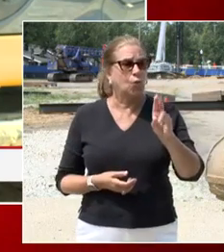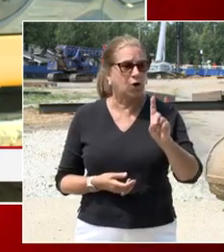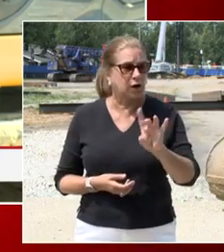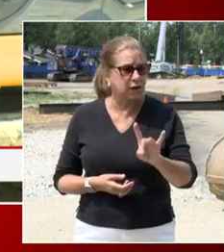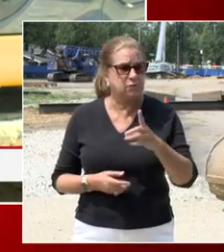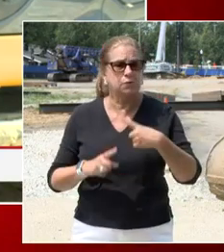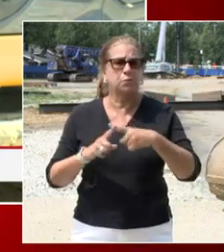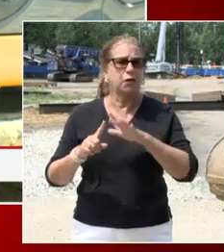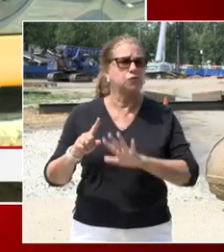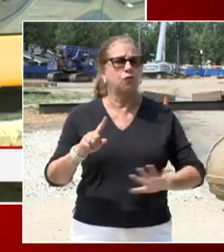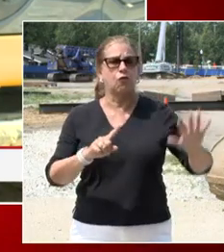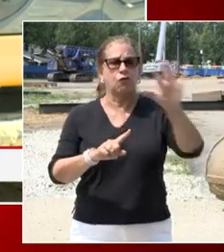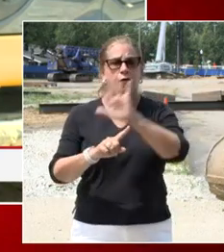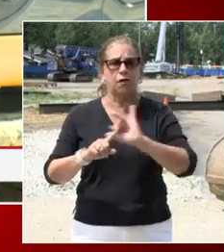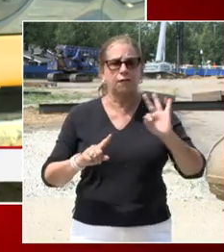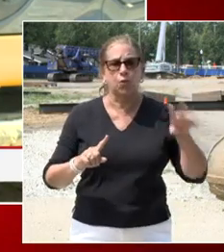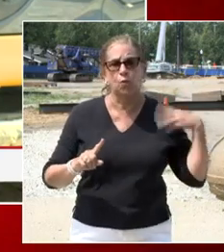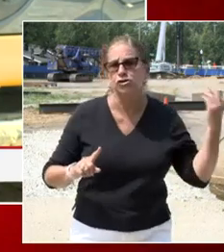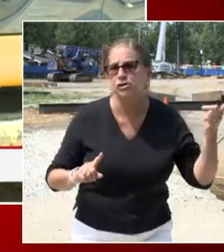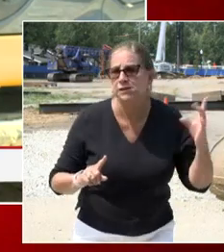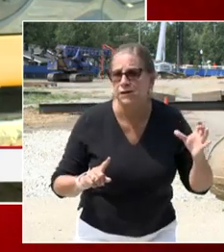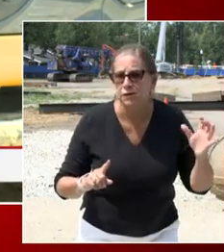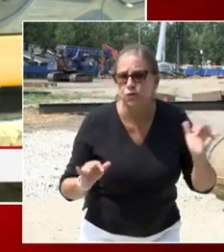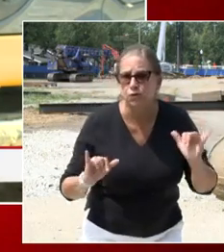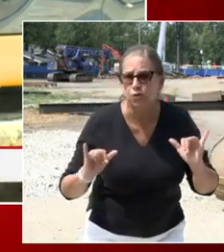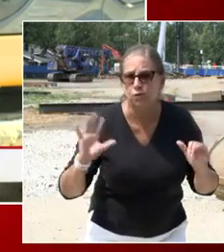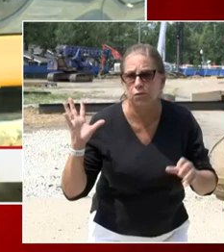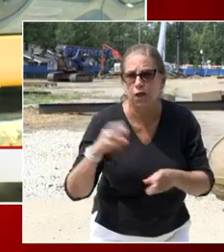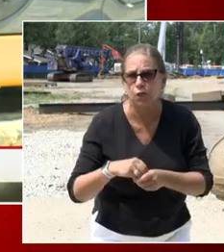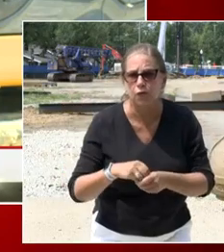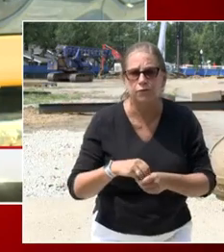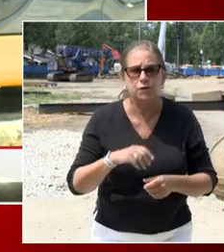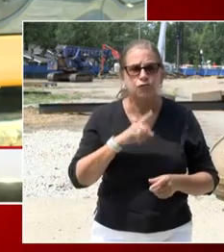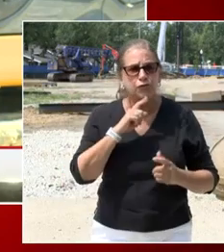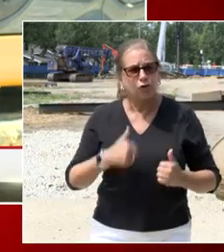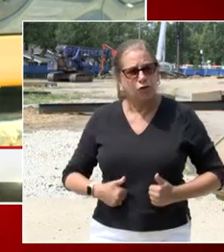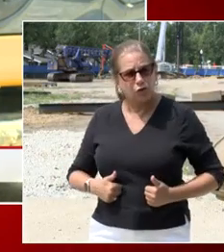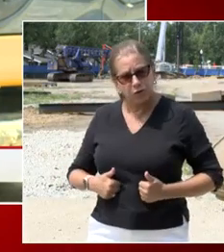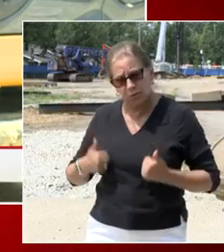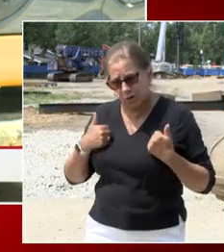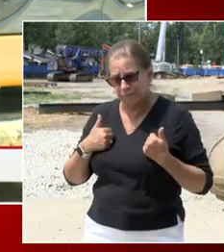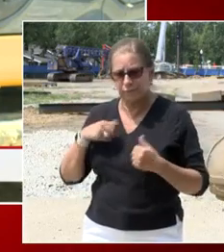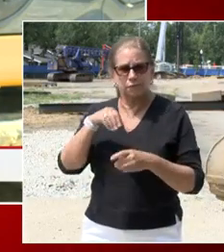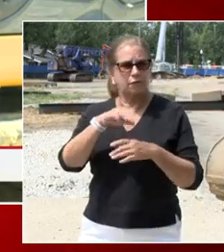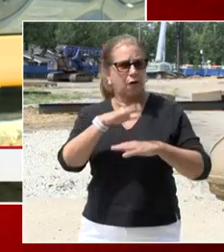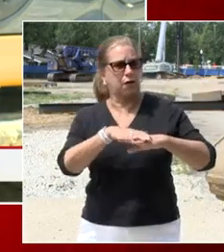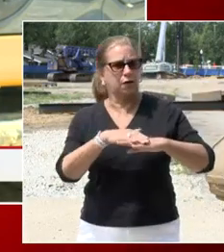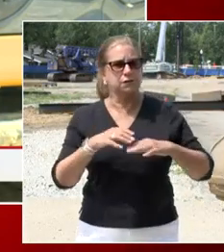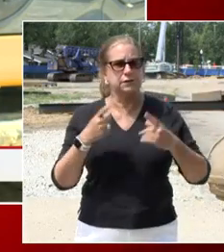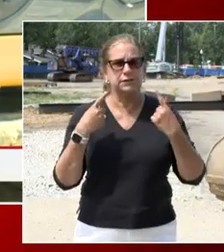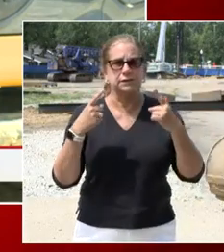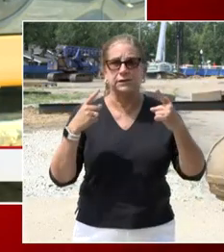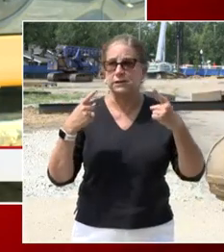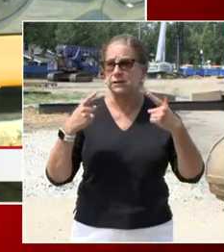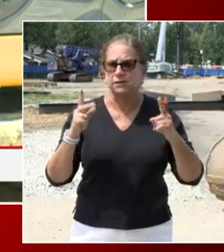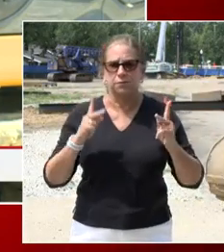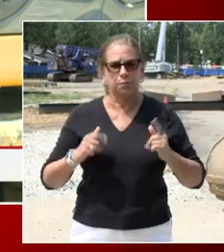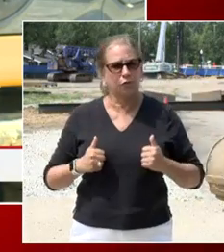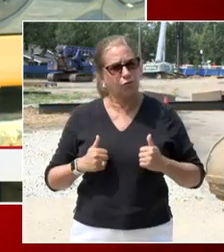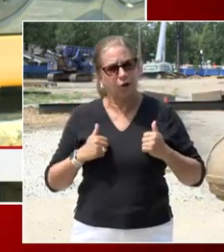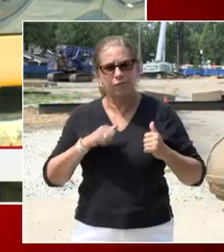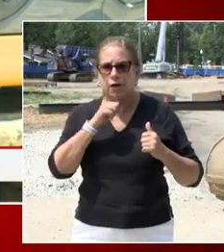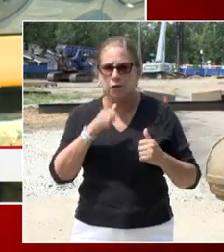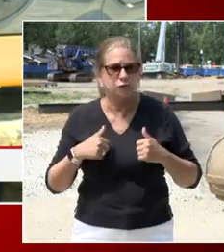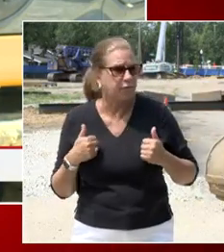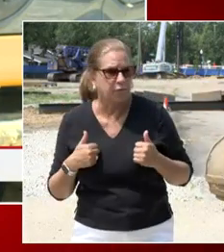they need to thrive and to succeed. And we are grateful for decades